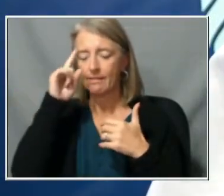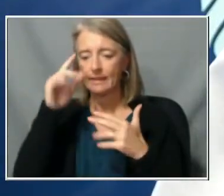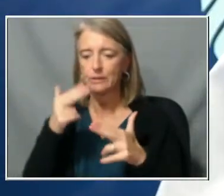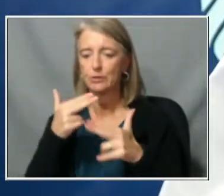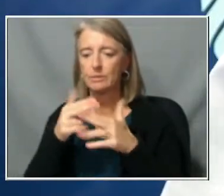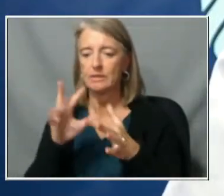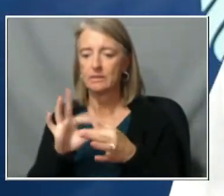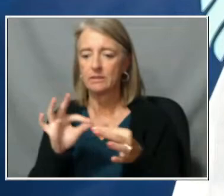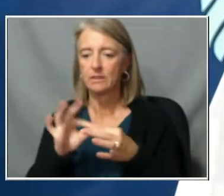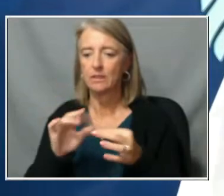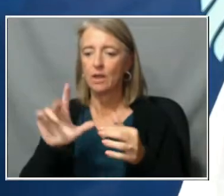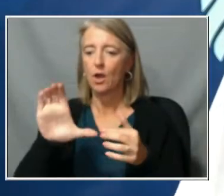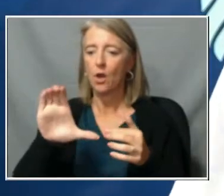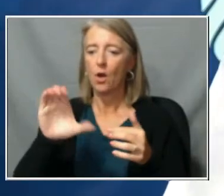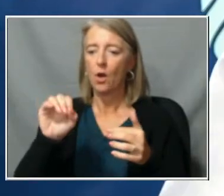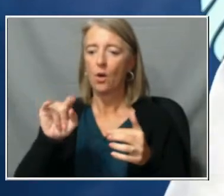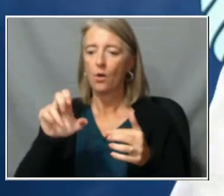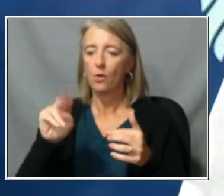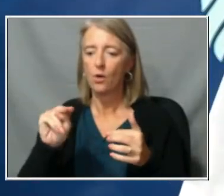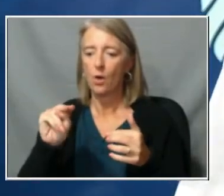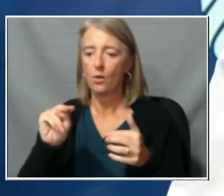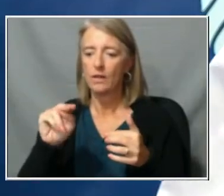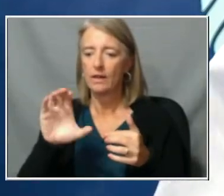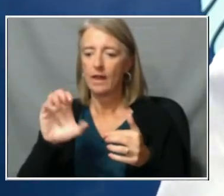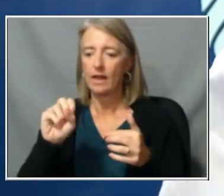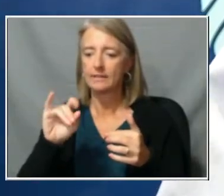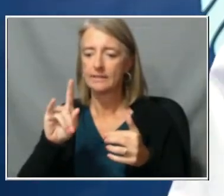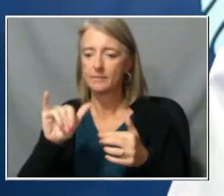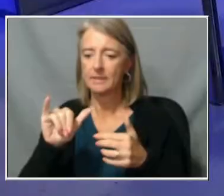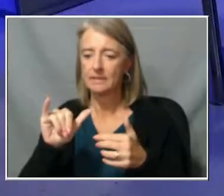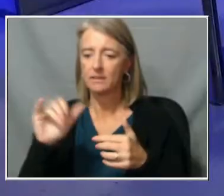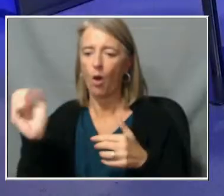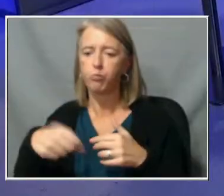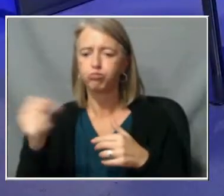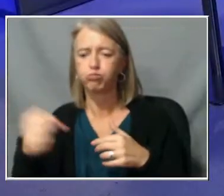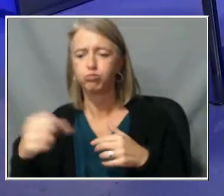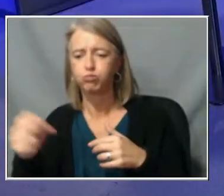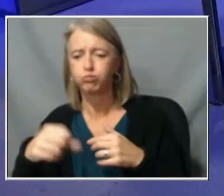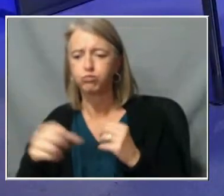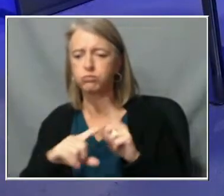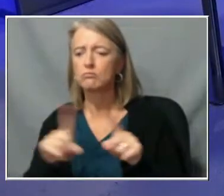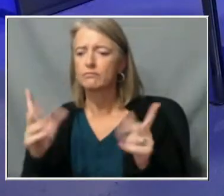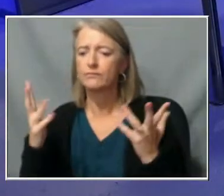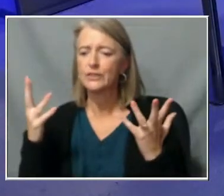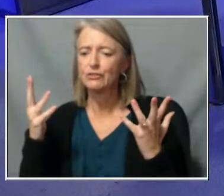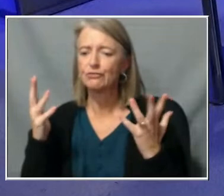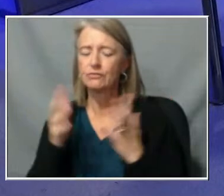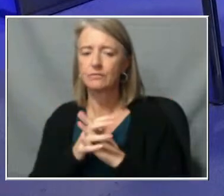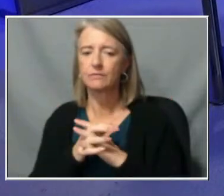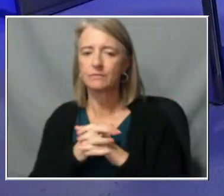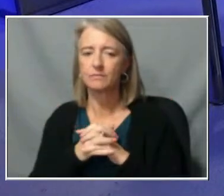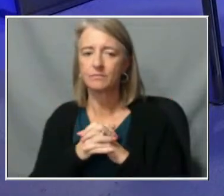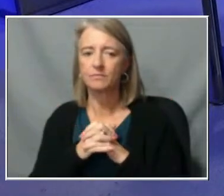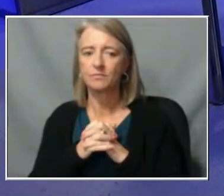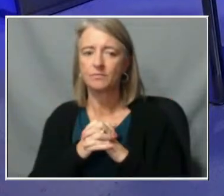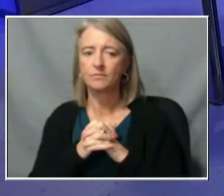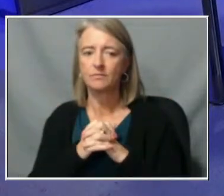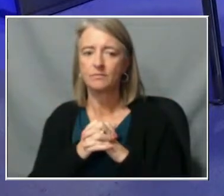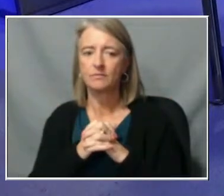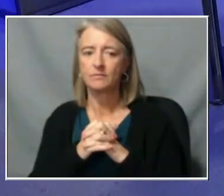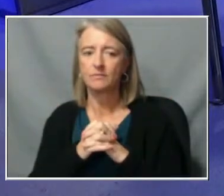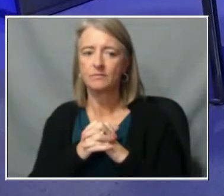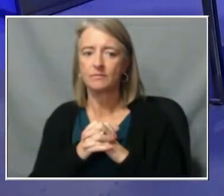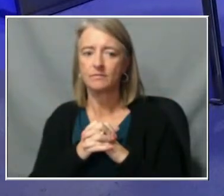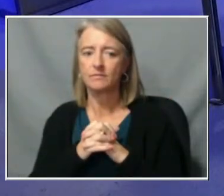like colonoscopies. Oh, yeah, I did that, and, yes. right? Okay, And well, like thank you. Okay. specific blood tests and, yeah, go ahead.